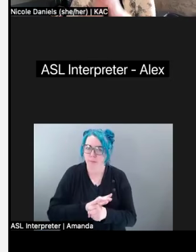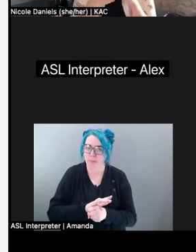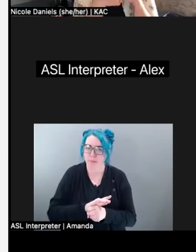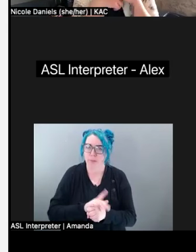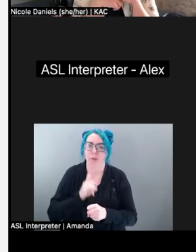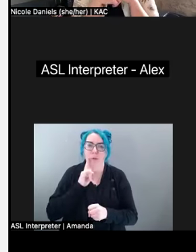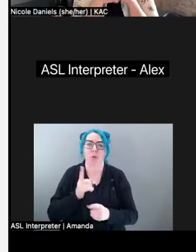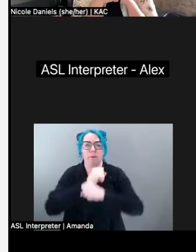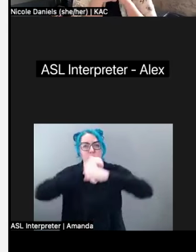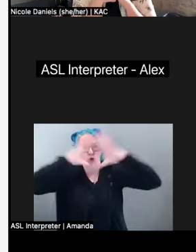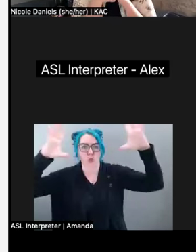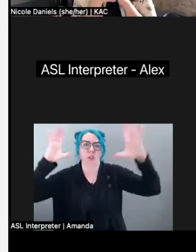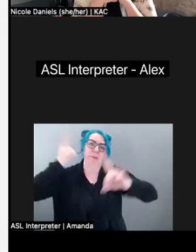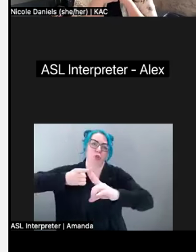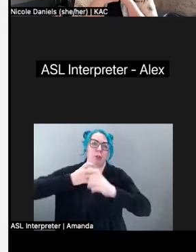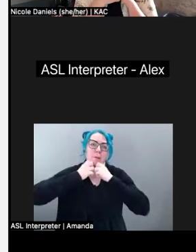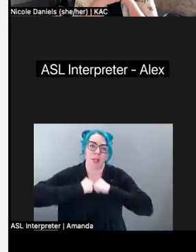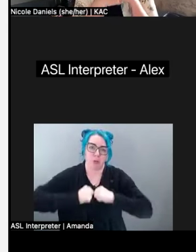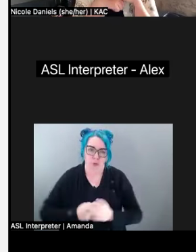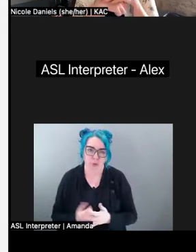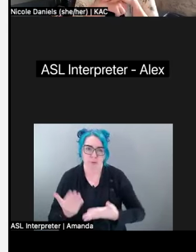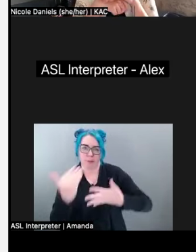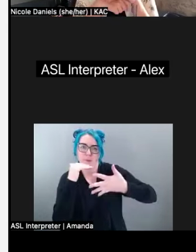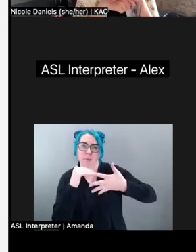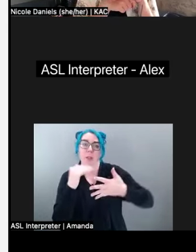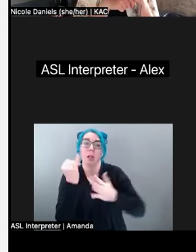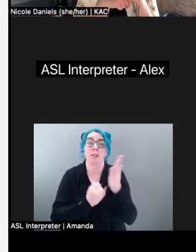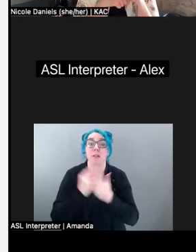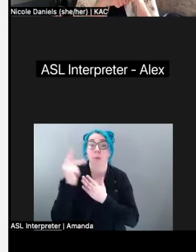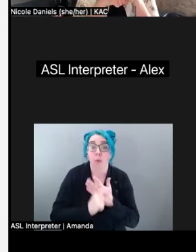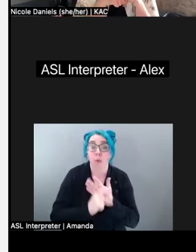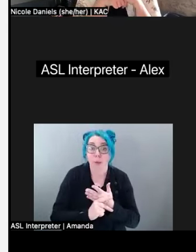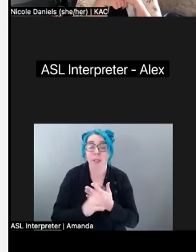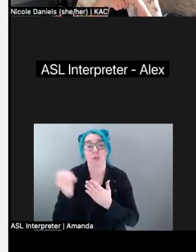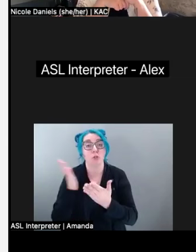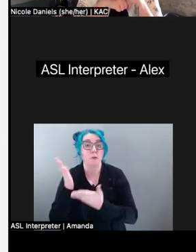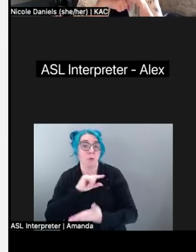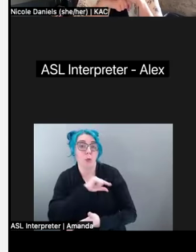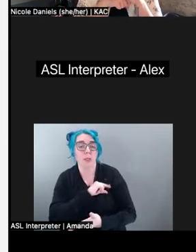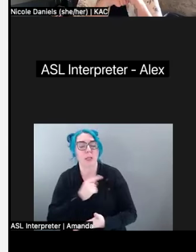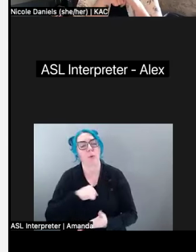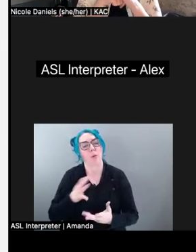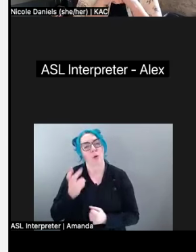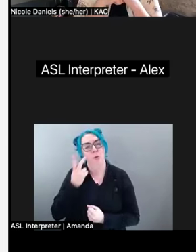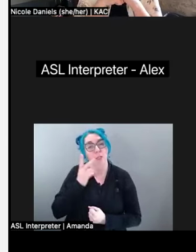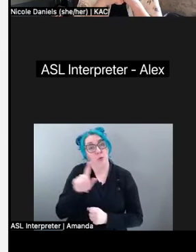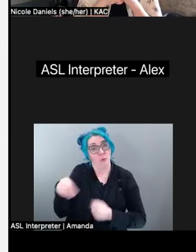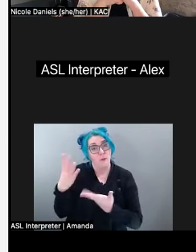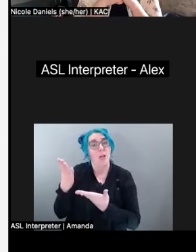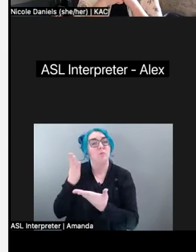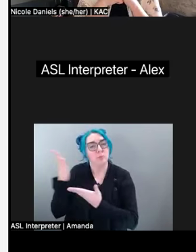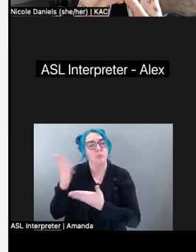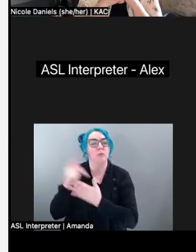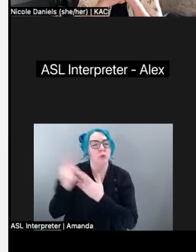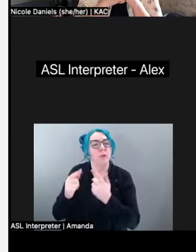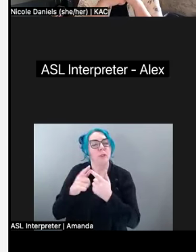Under artistic programming and service quality, we want to see that programs and or services advance your mission, advance a particular